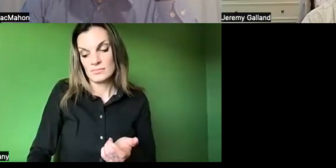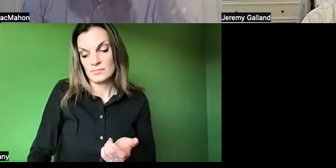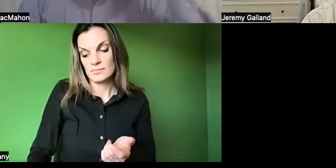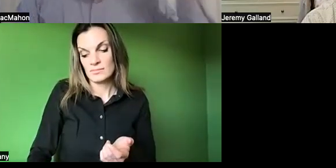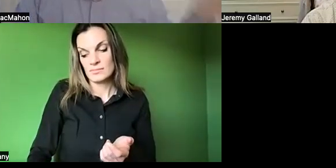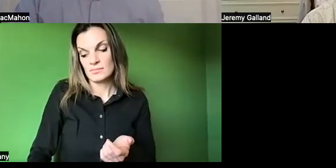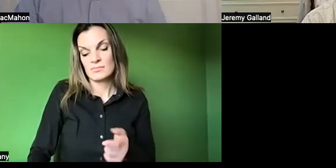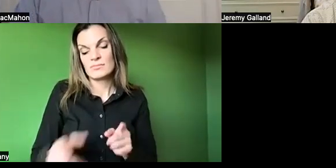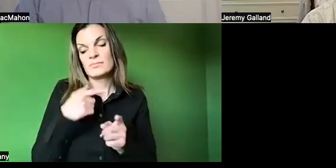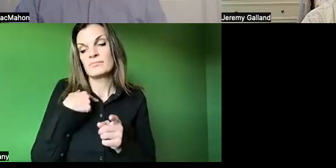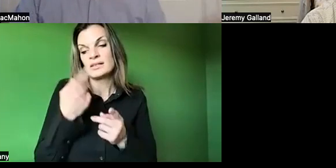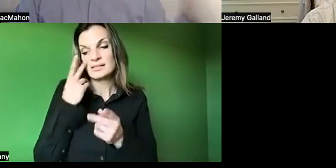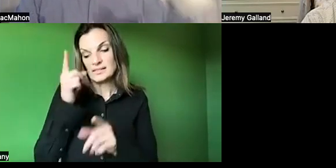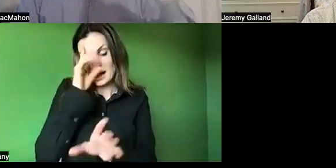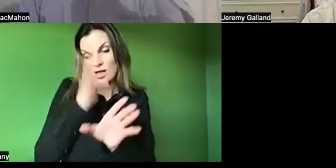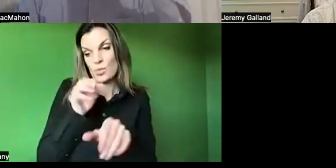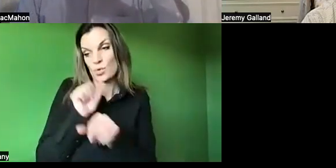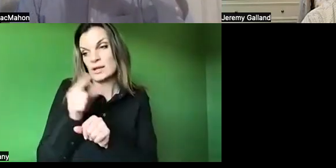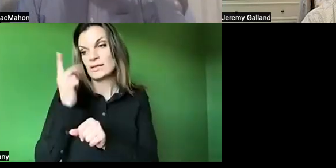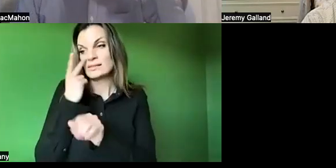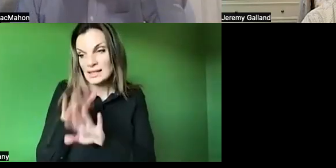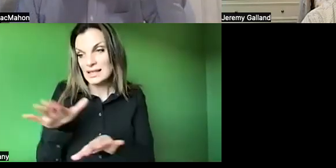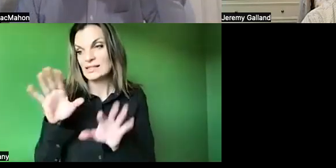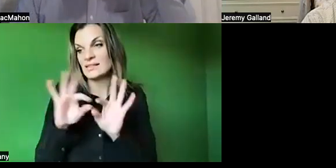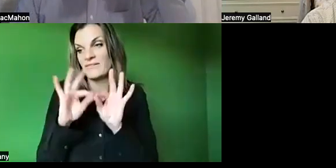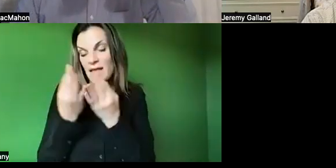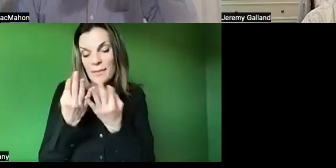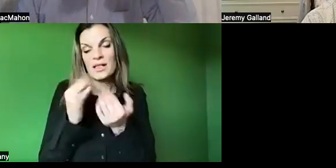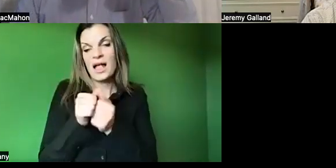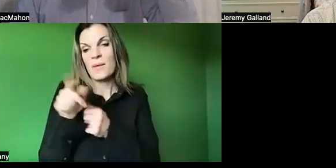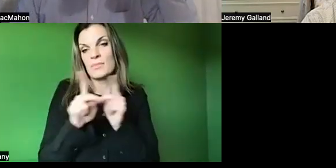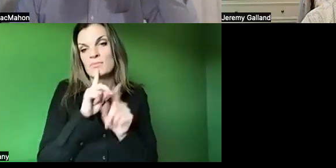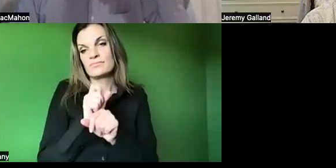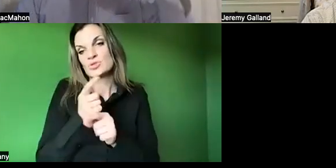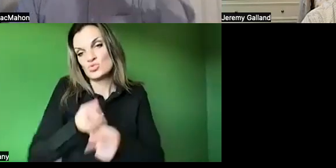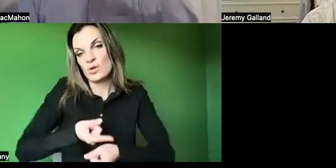people that I see, the kids, the adolescents, the families, and the way people have struggled.